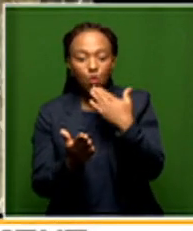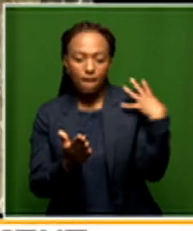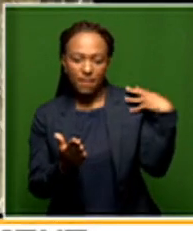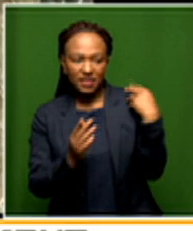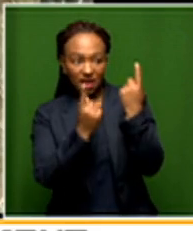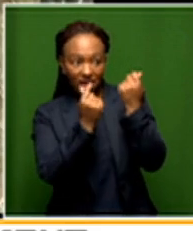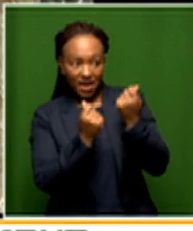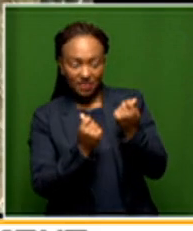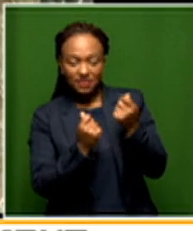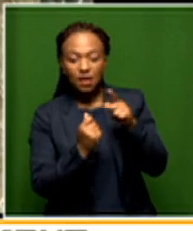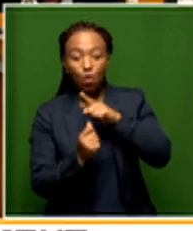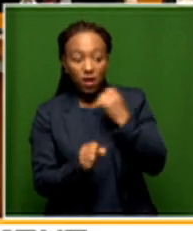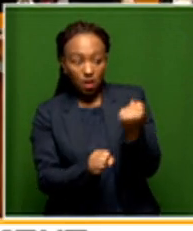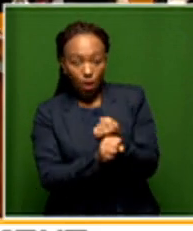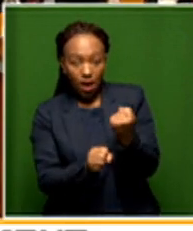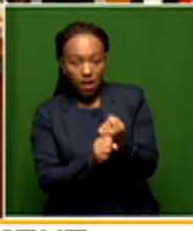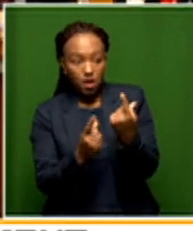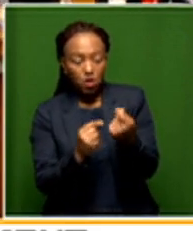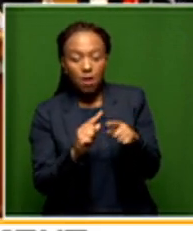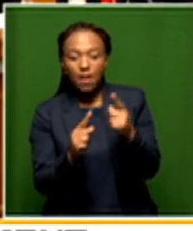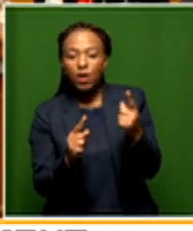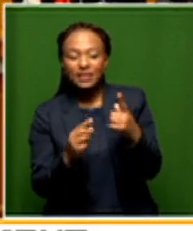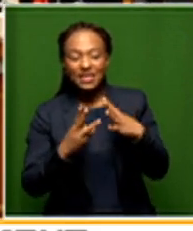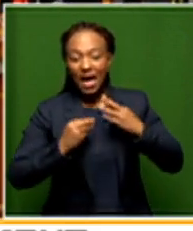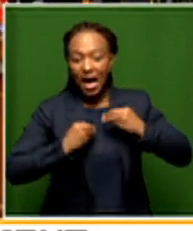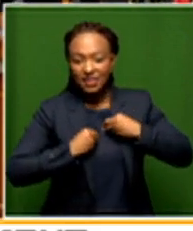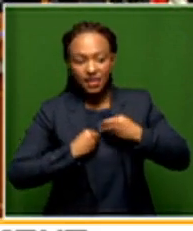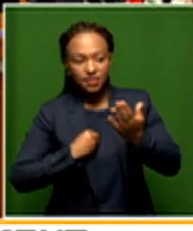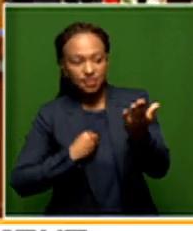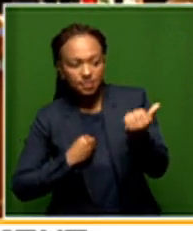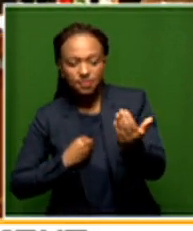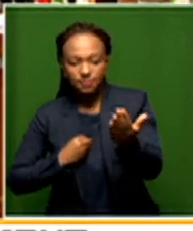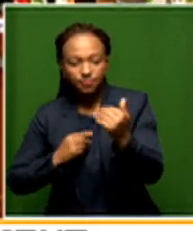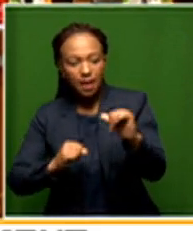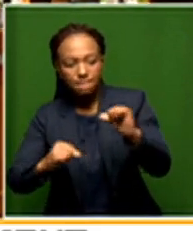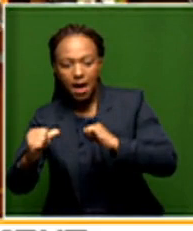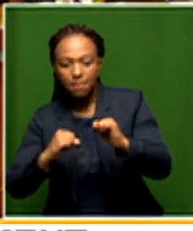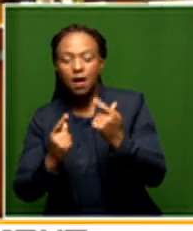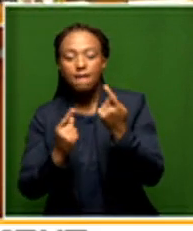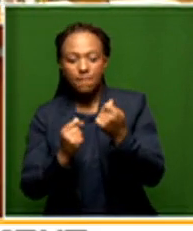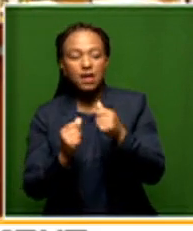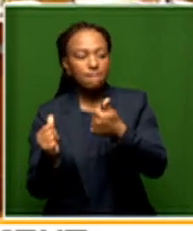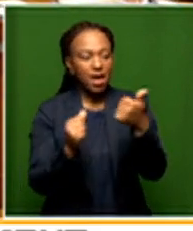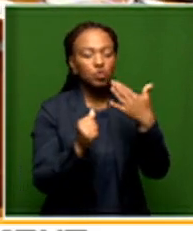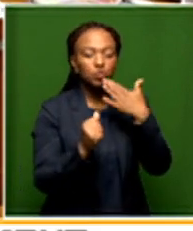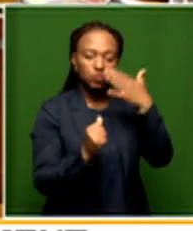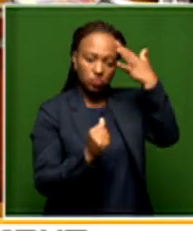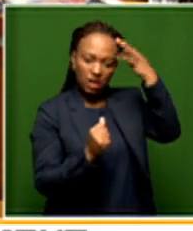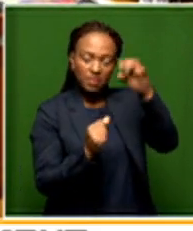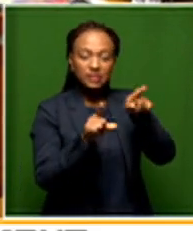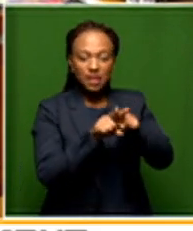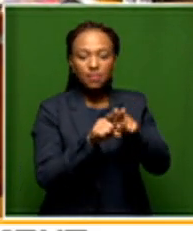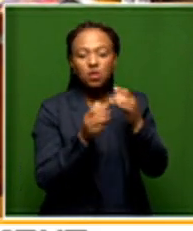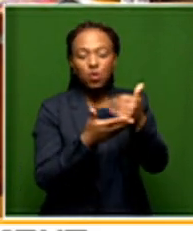they do will, through asset recovery and other mechanisms, bring in money back into the fiscus, and also instill